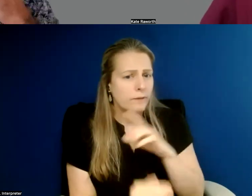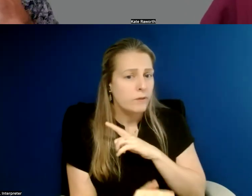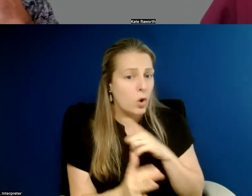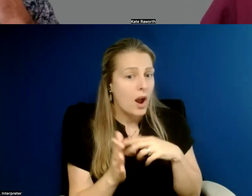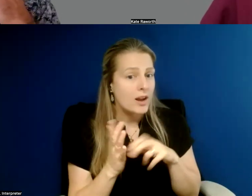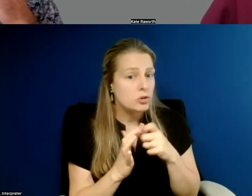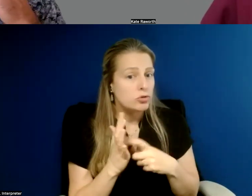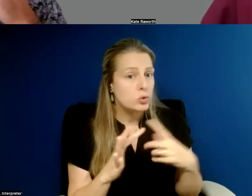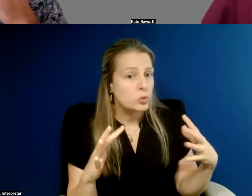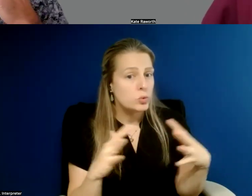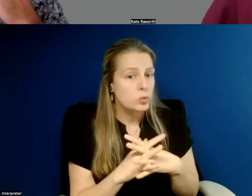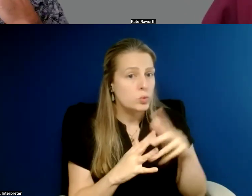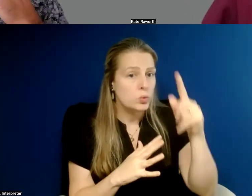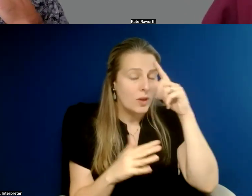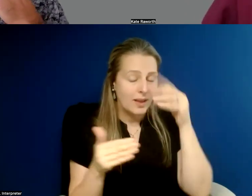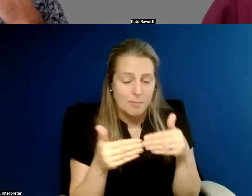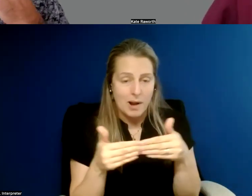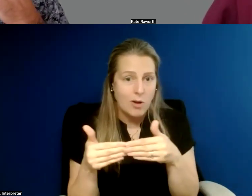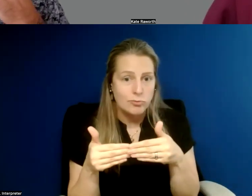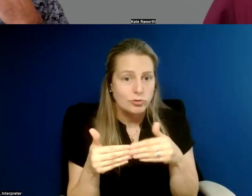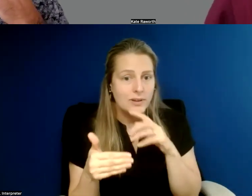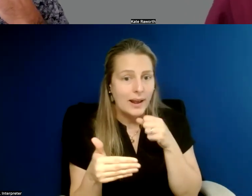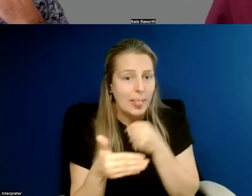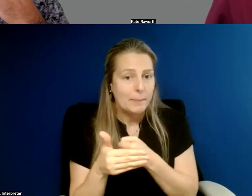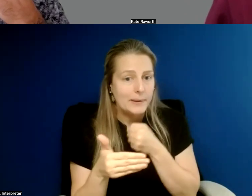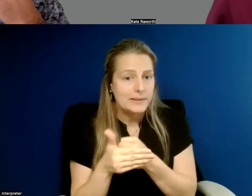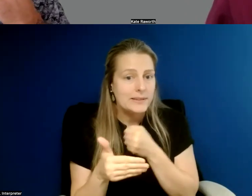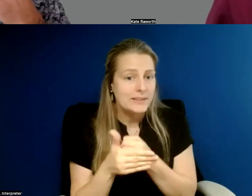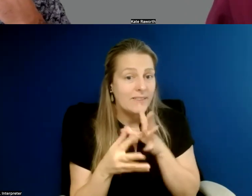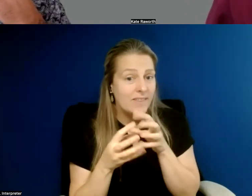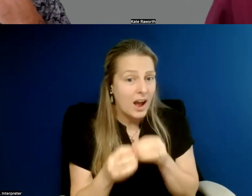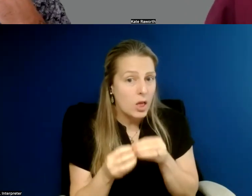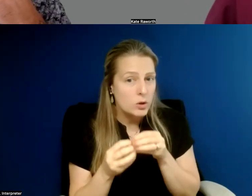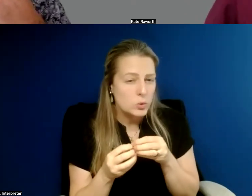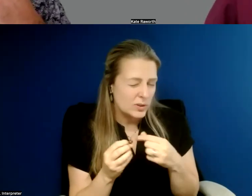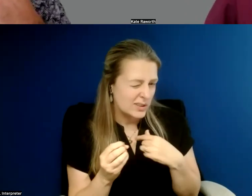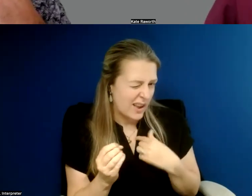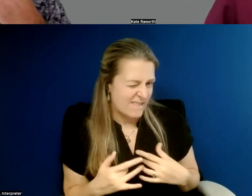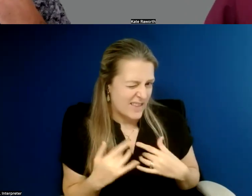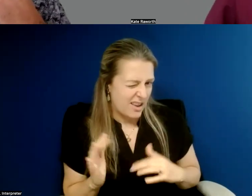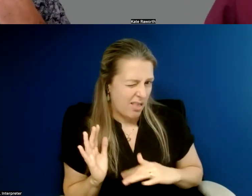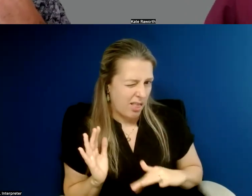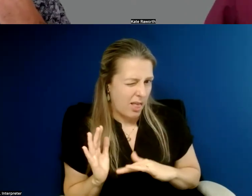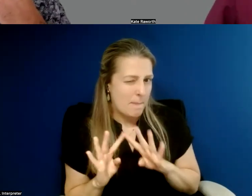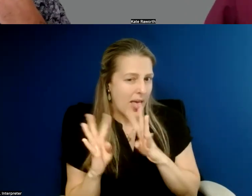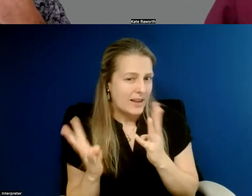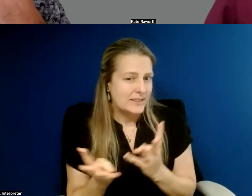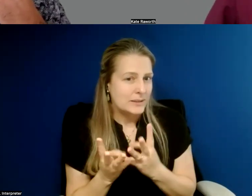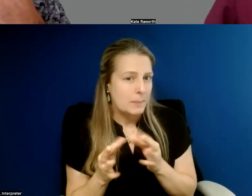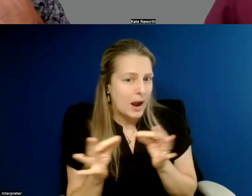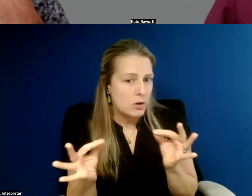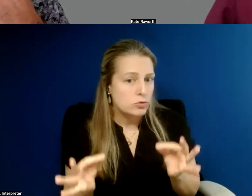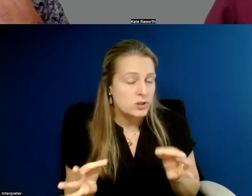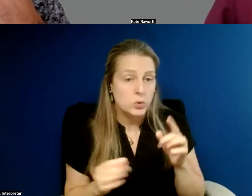boundary limits, the absolute values themselves, and I think this might be about planetary boundaries, might change in the coming years due